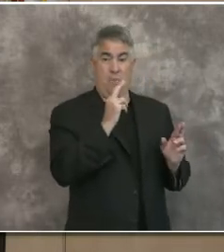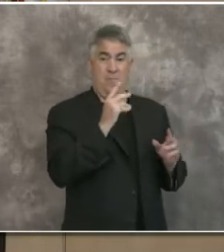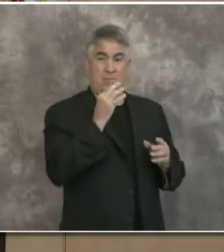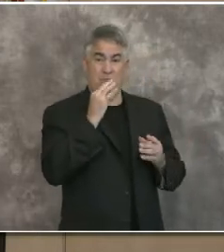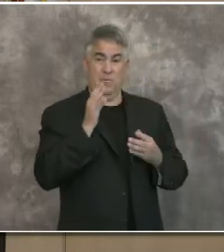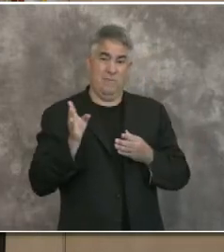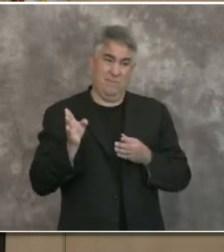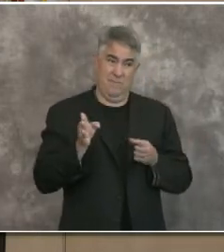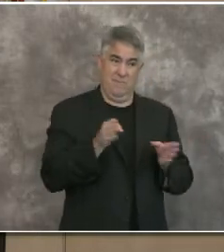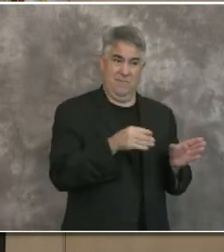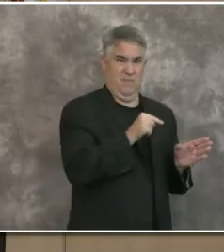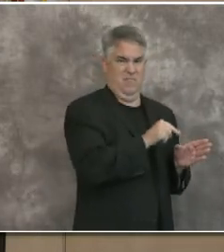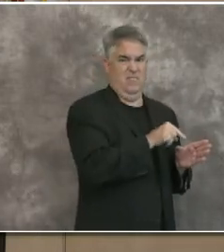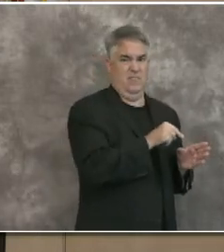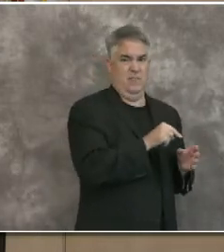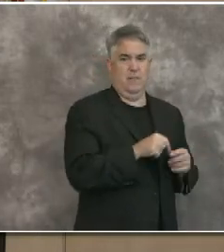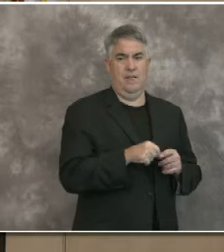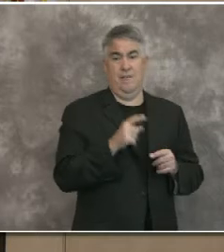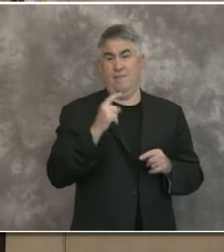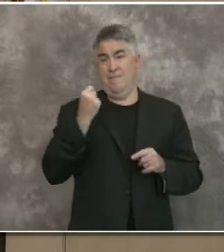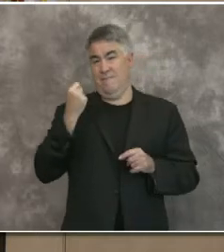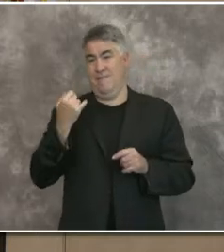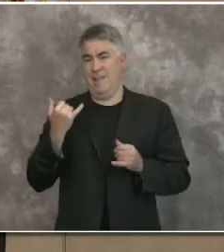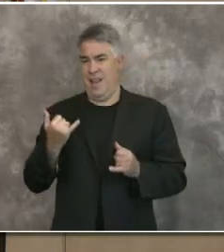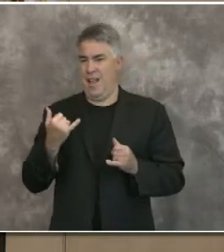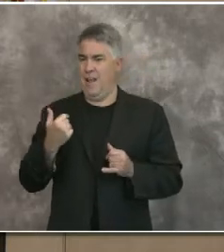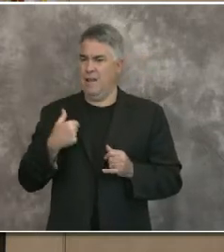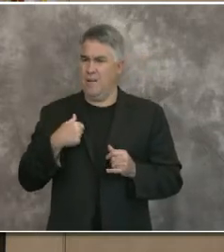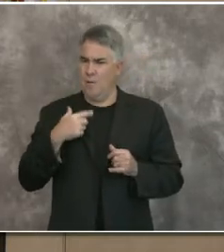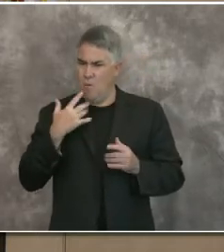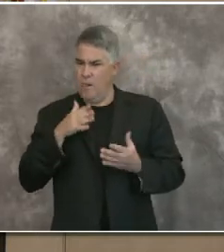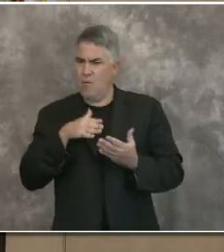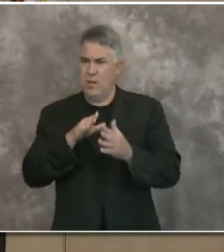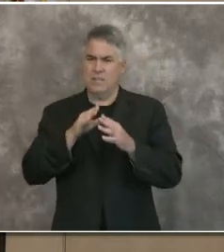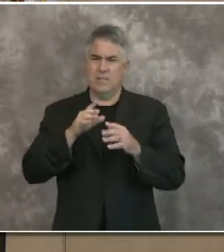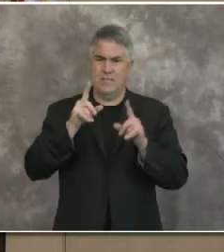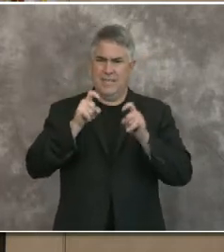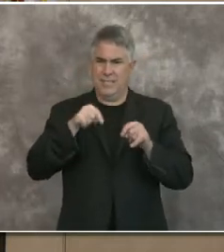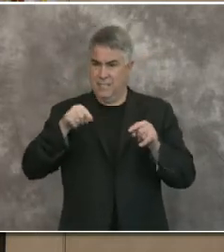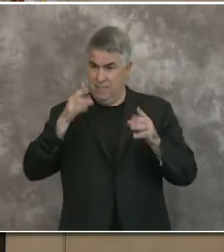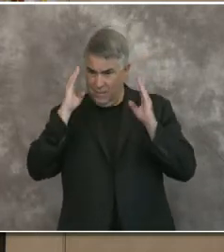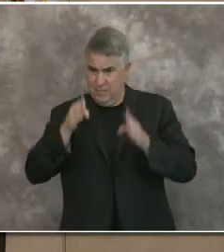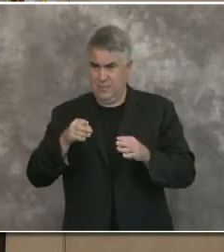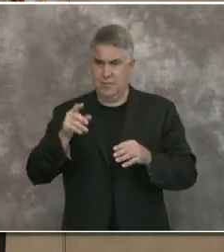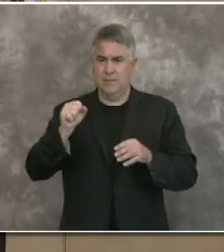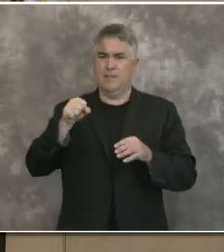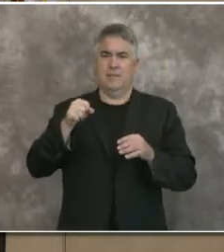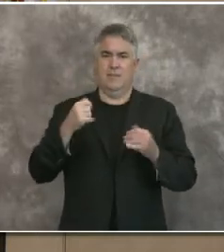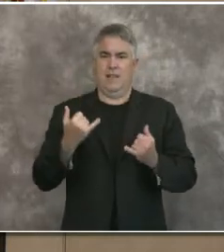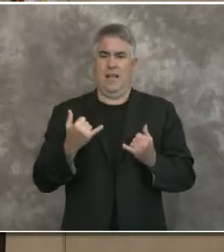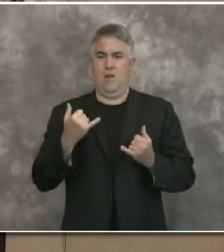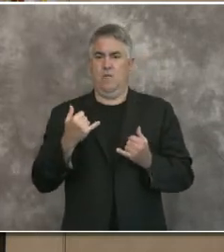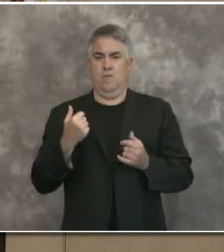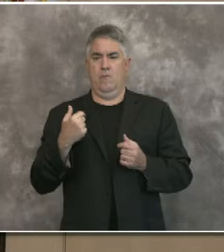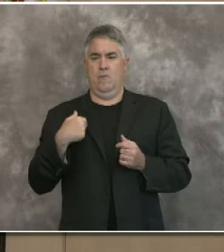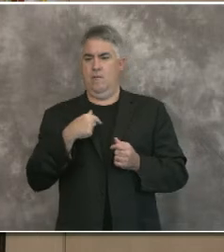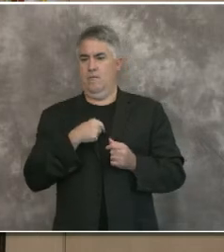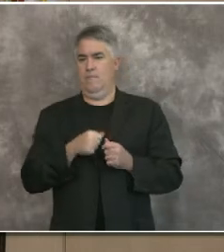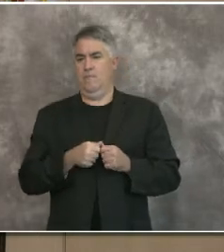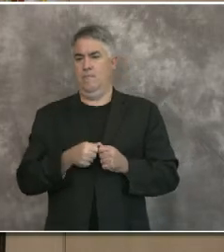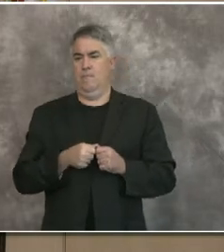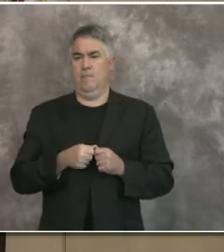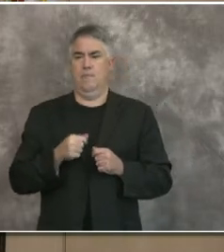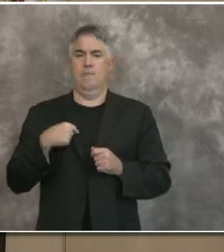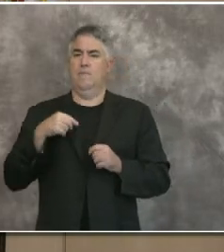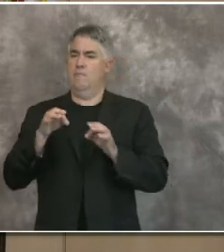will address serology testing here in San Diego. But right now our primary focus is on diagnostic